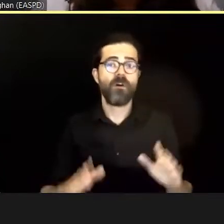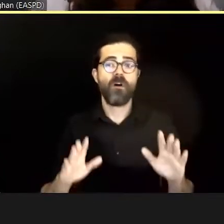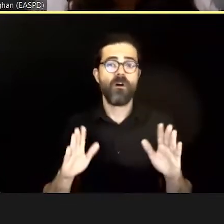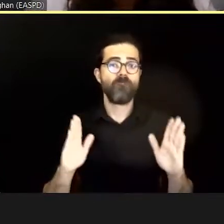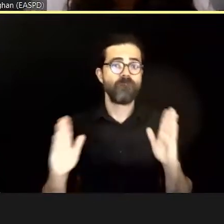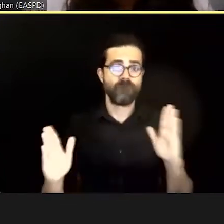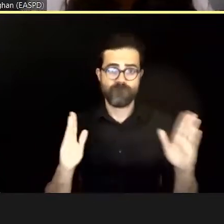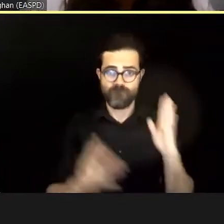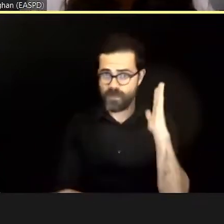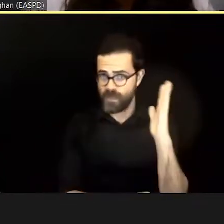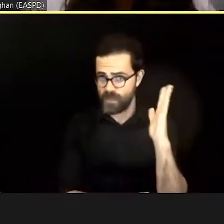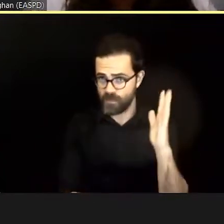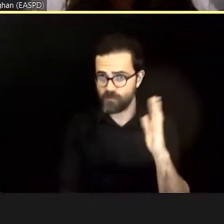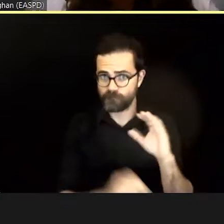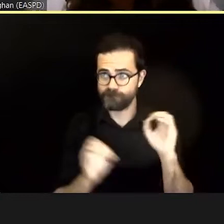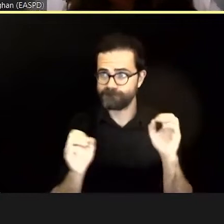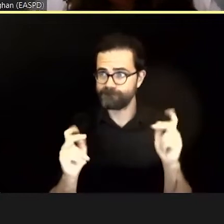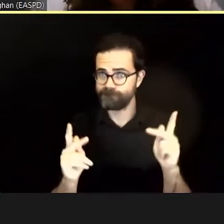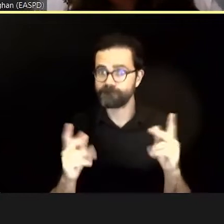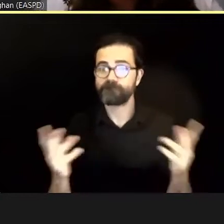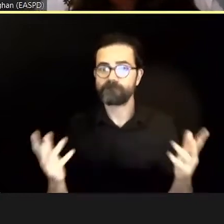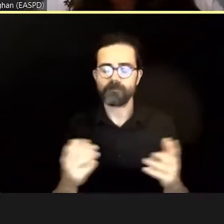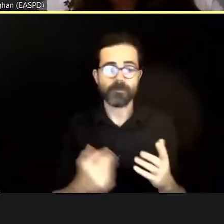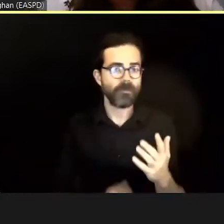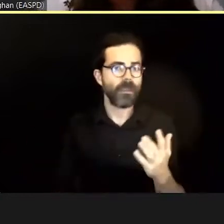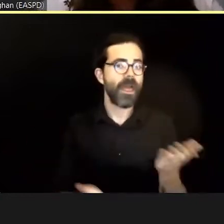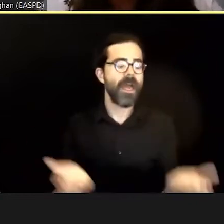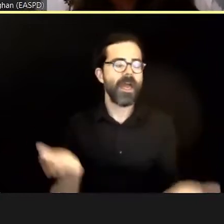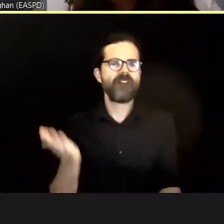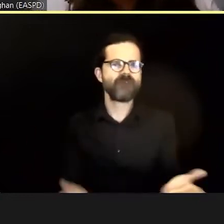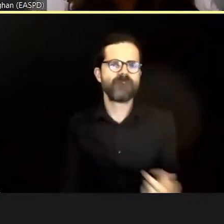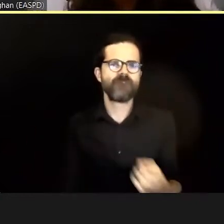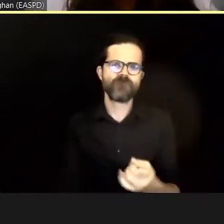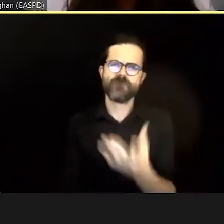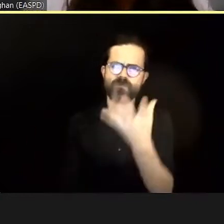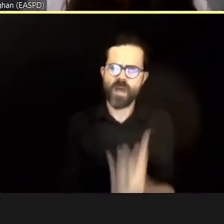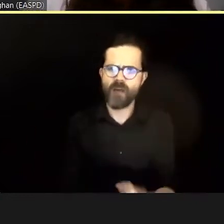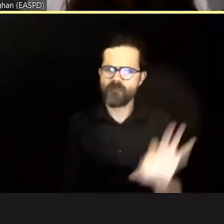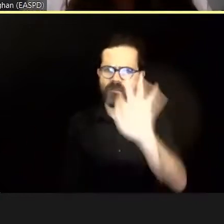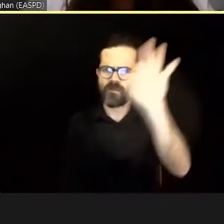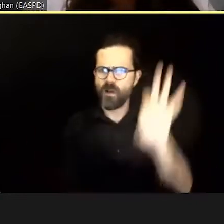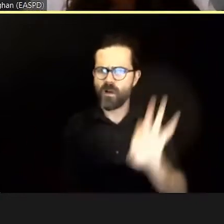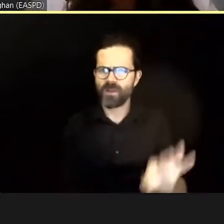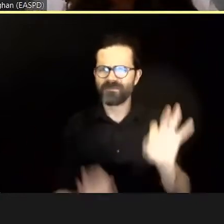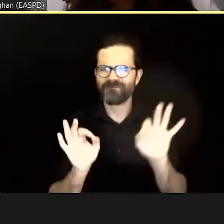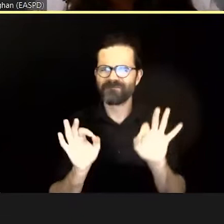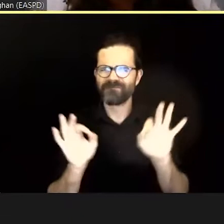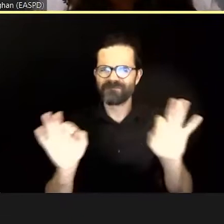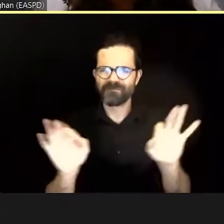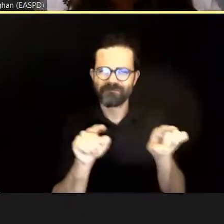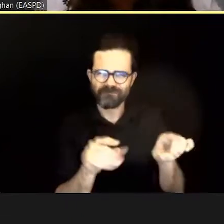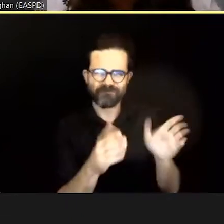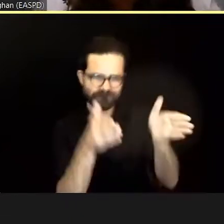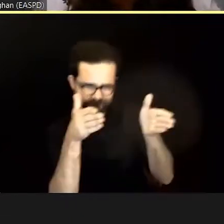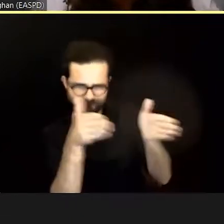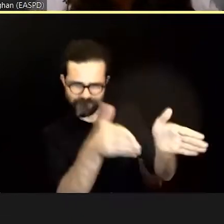Please, if you have a specific question for anybody, write their names or the name of the speaker to